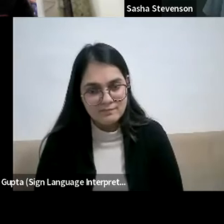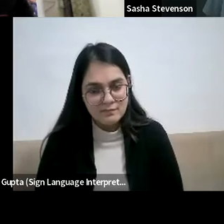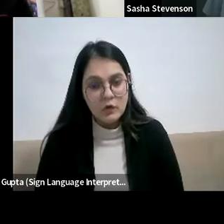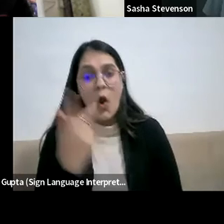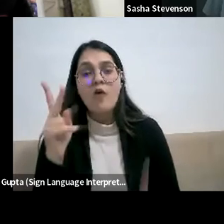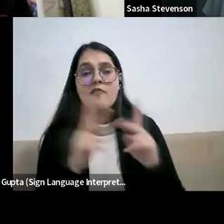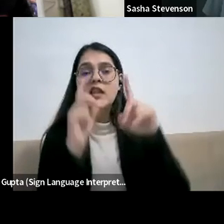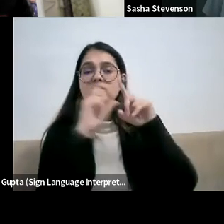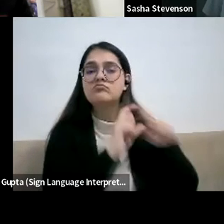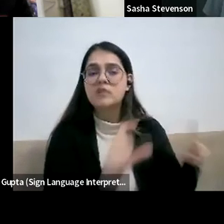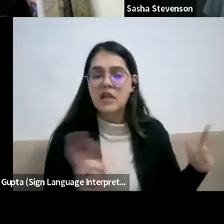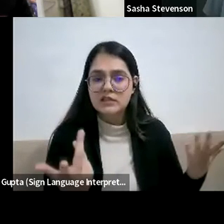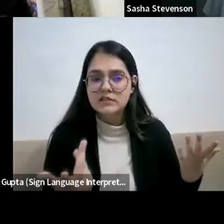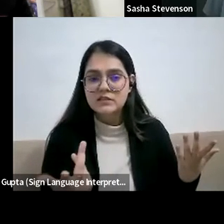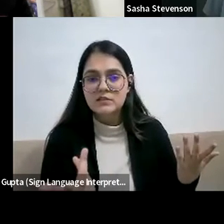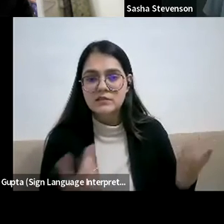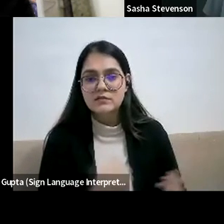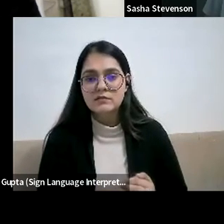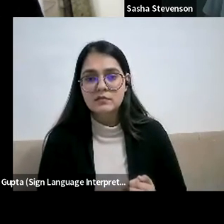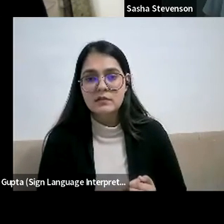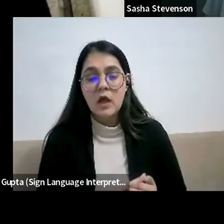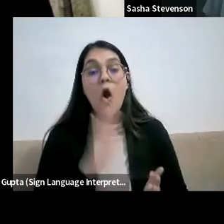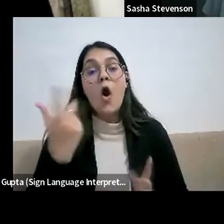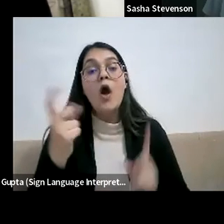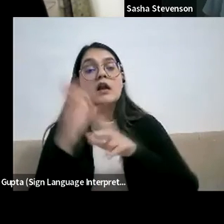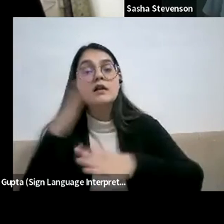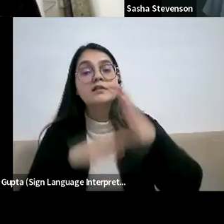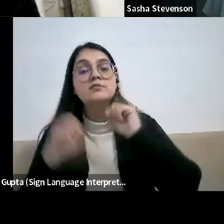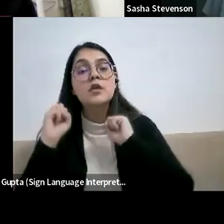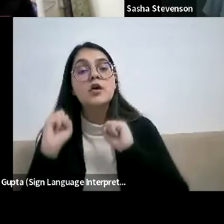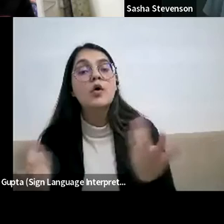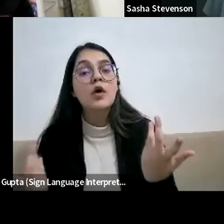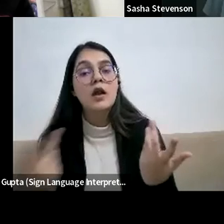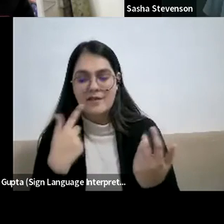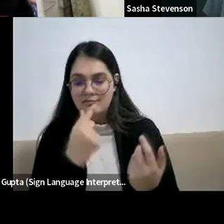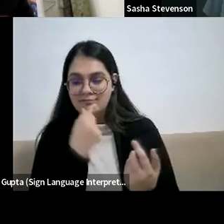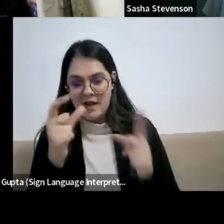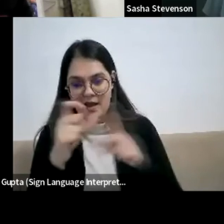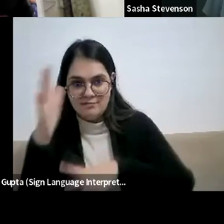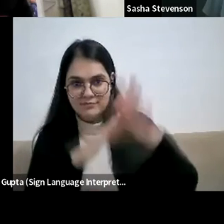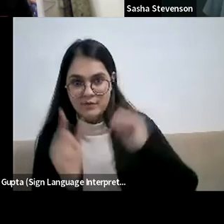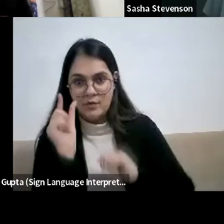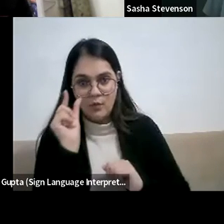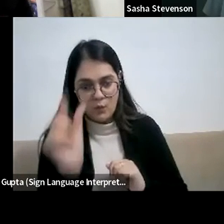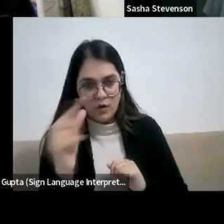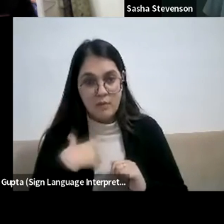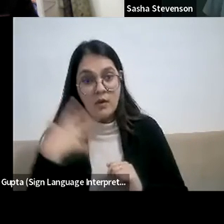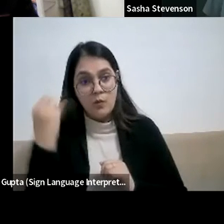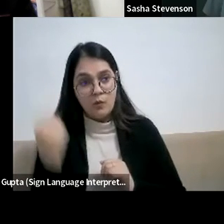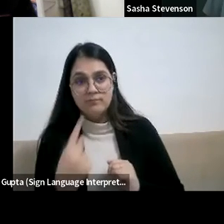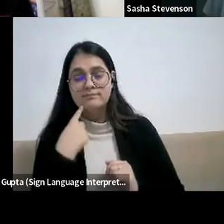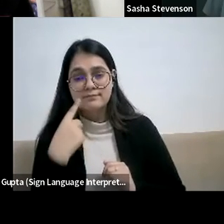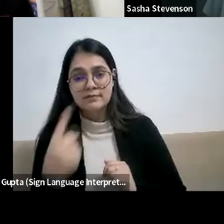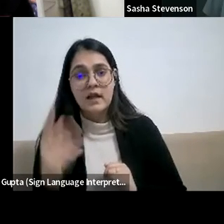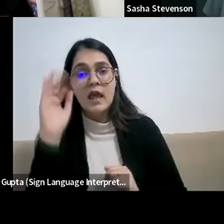vulnerability, but maybe diversity also in terms of disability. And when it comes to disability, and I would particularly like to